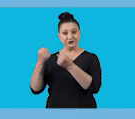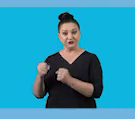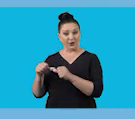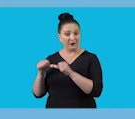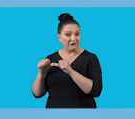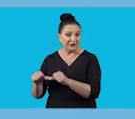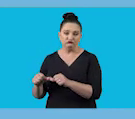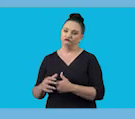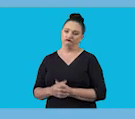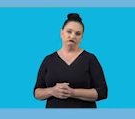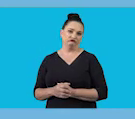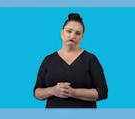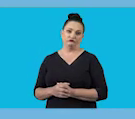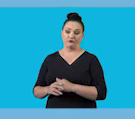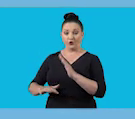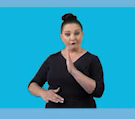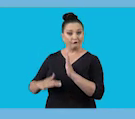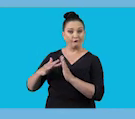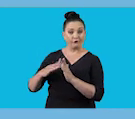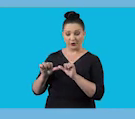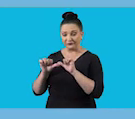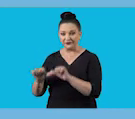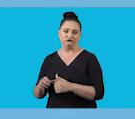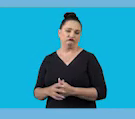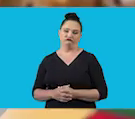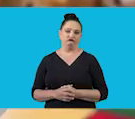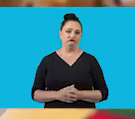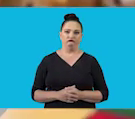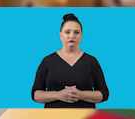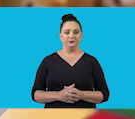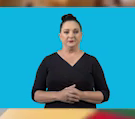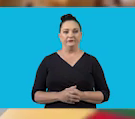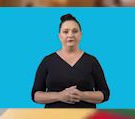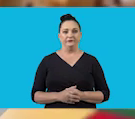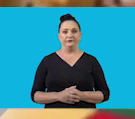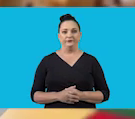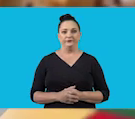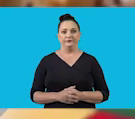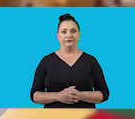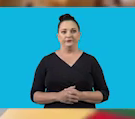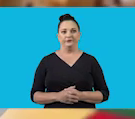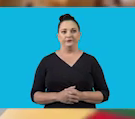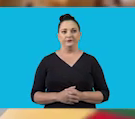shape, and also do not have a fixed volume. Next question.